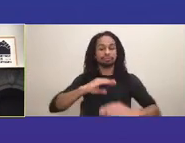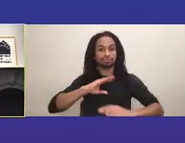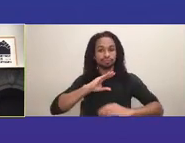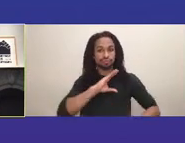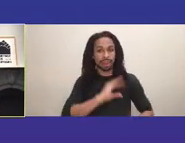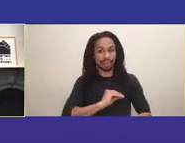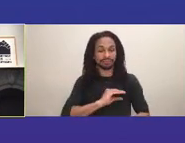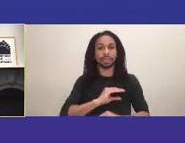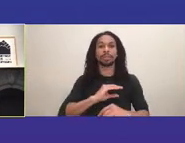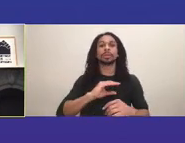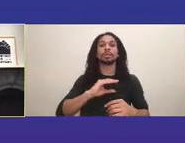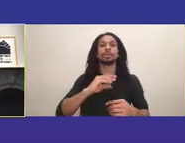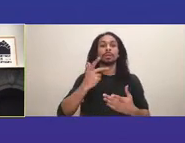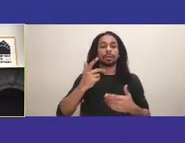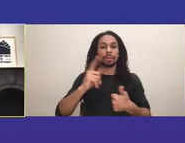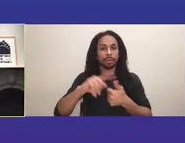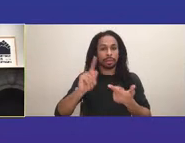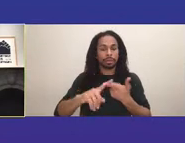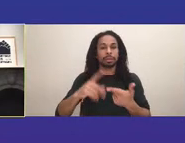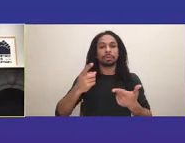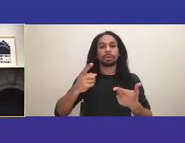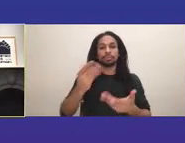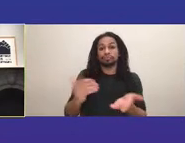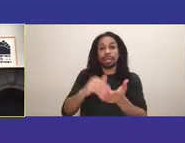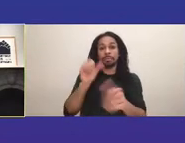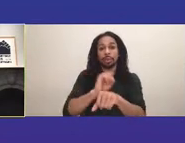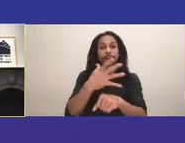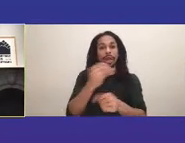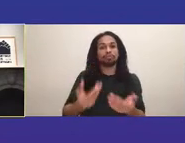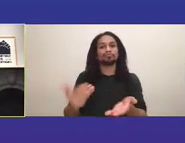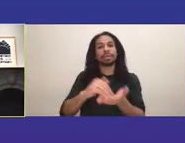re-employment, and the redevelopment of the workforce.